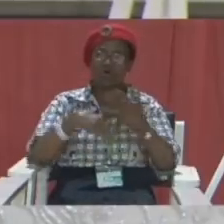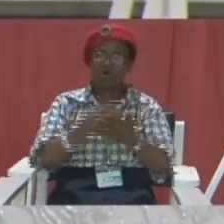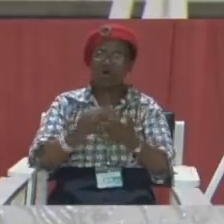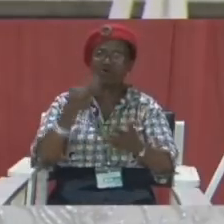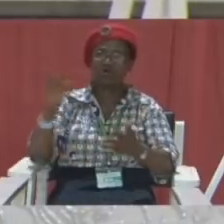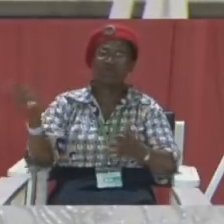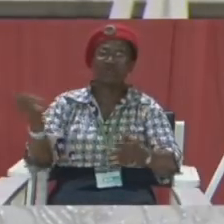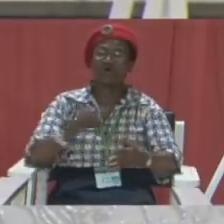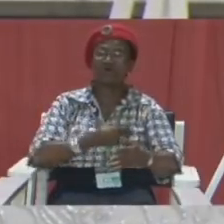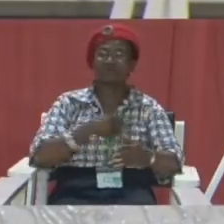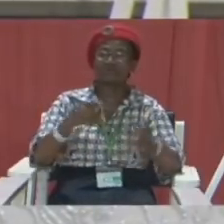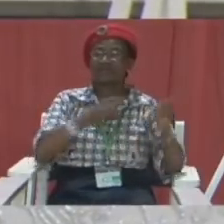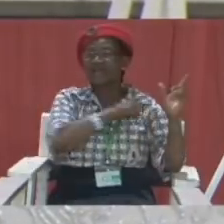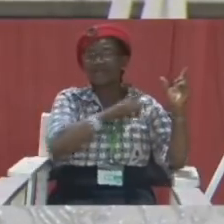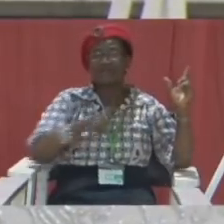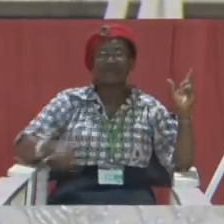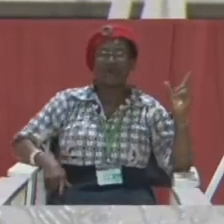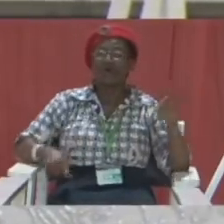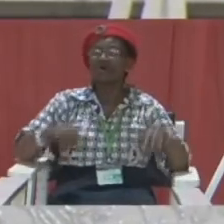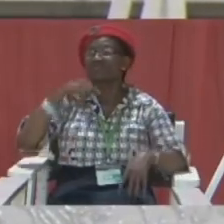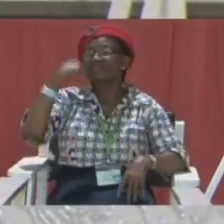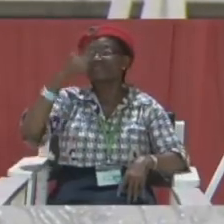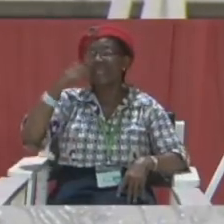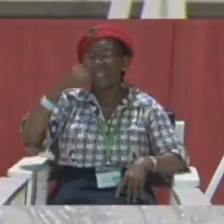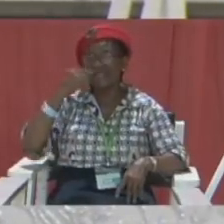Lord said,